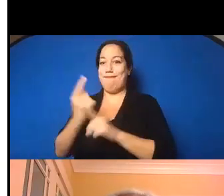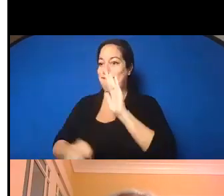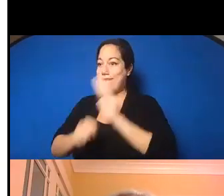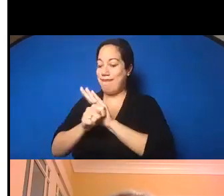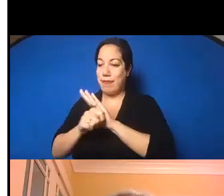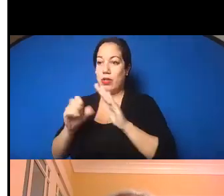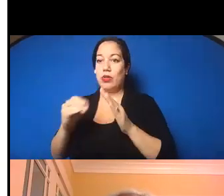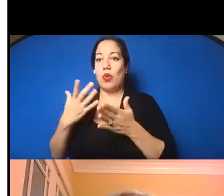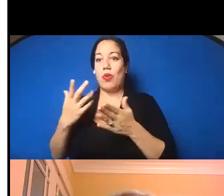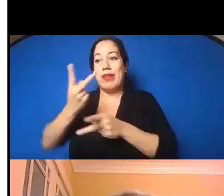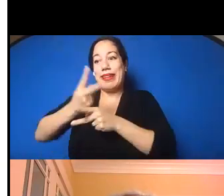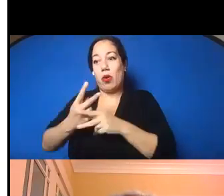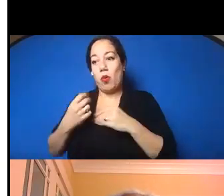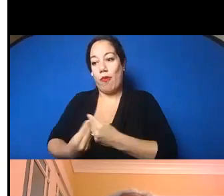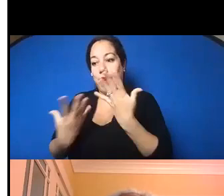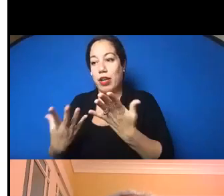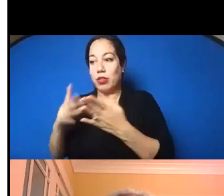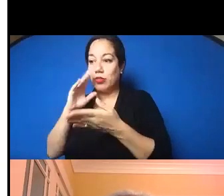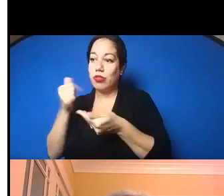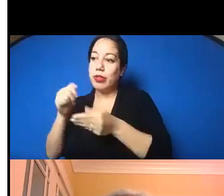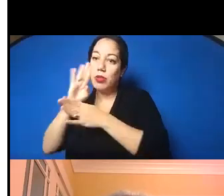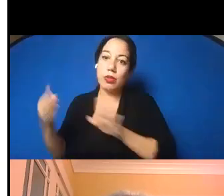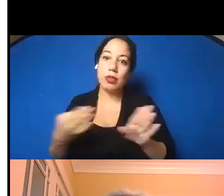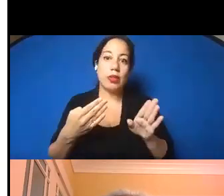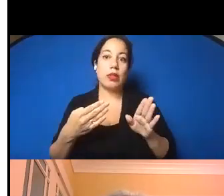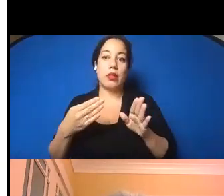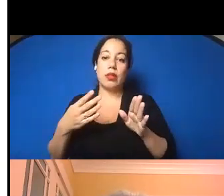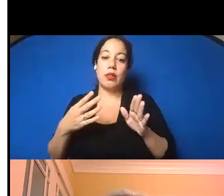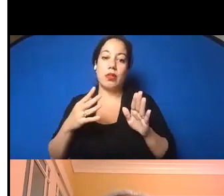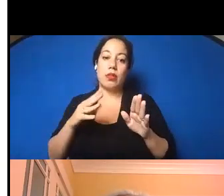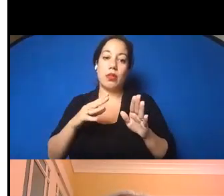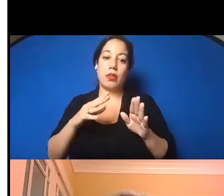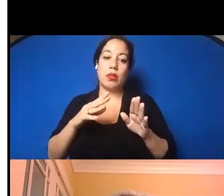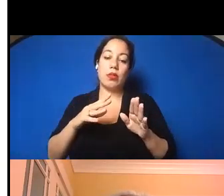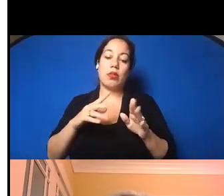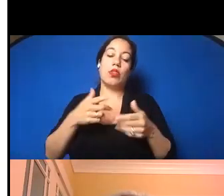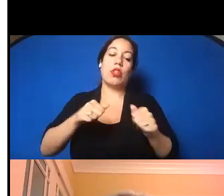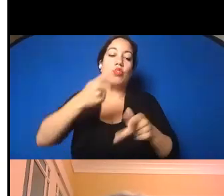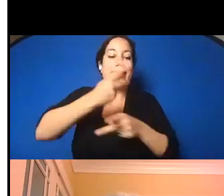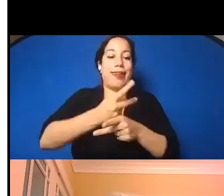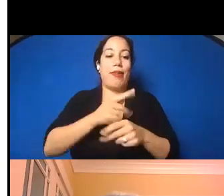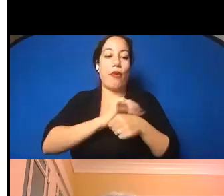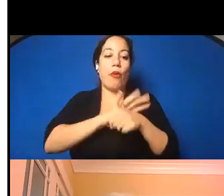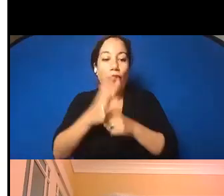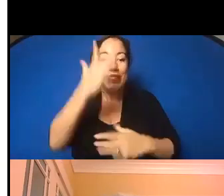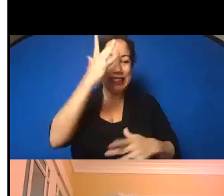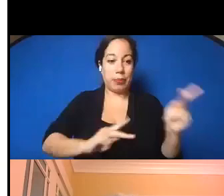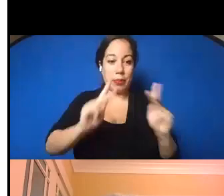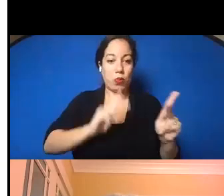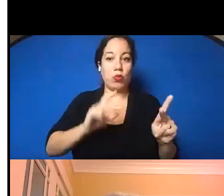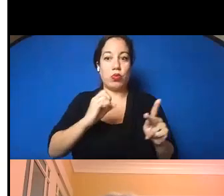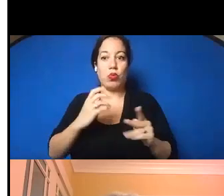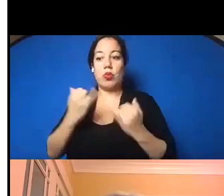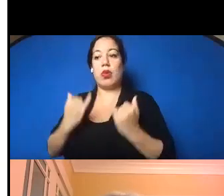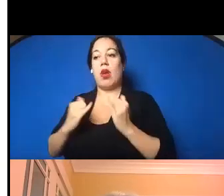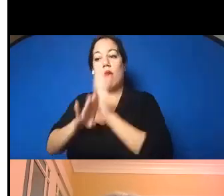of care providers to care for COVID sick people. And there's an evolving evidence